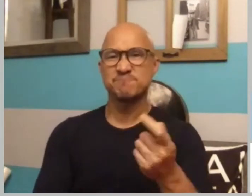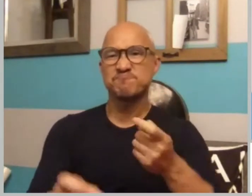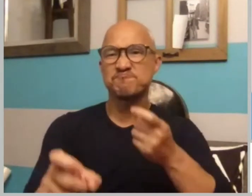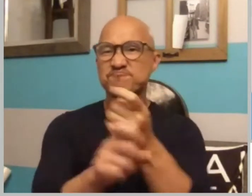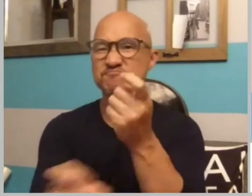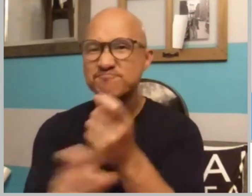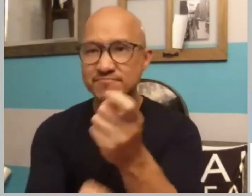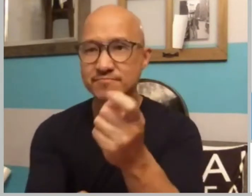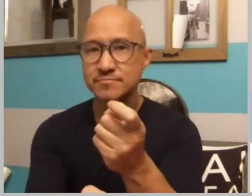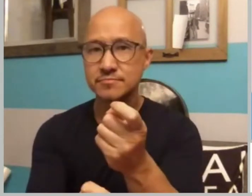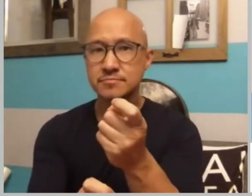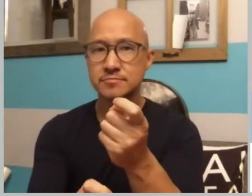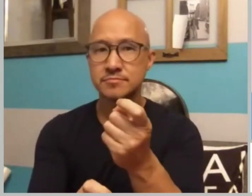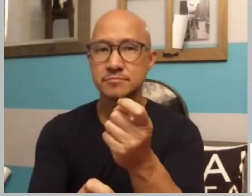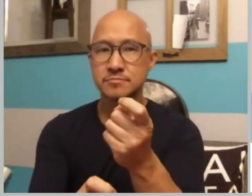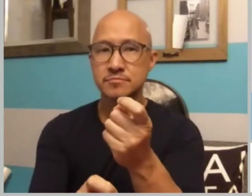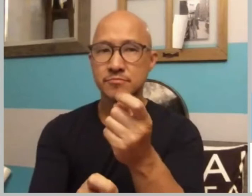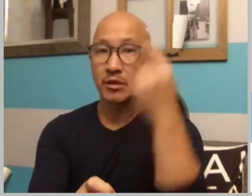and the God